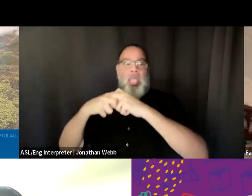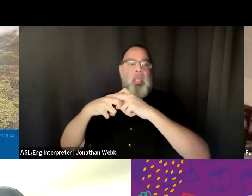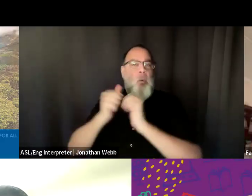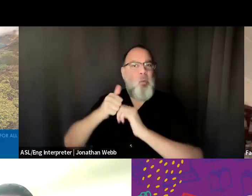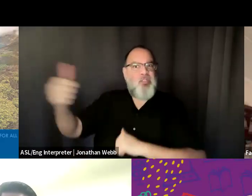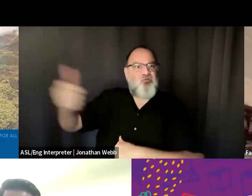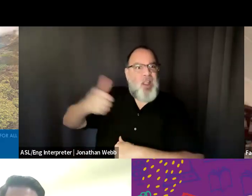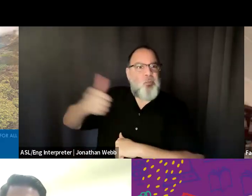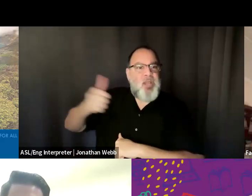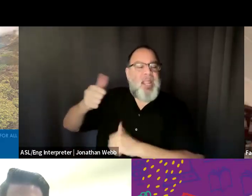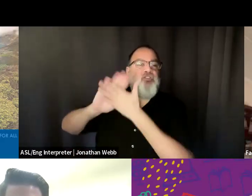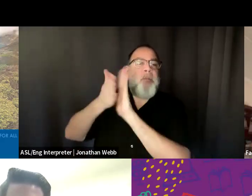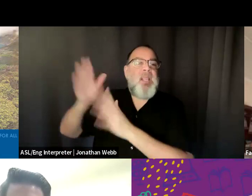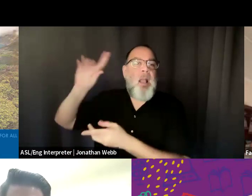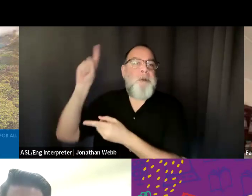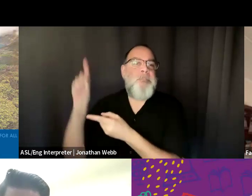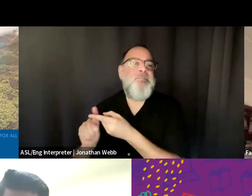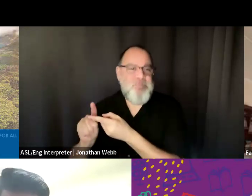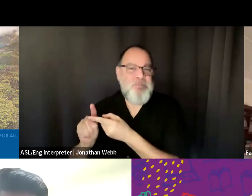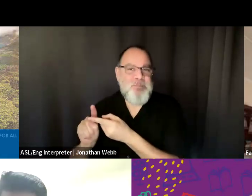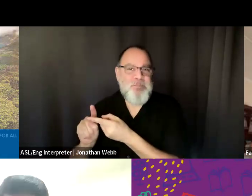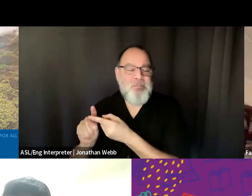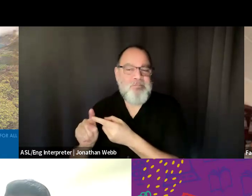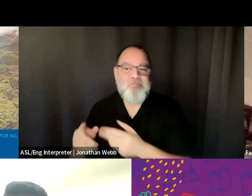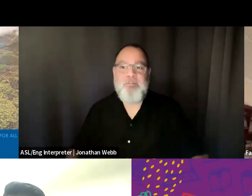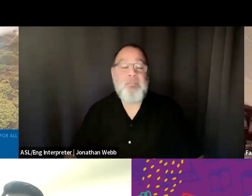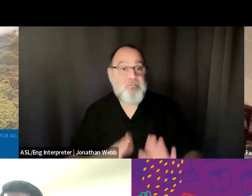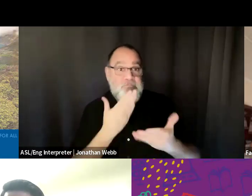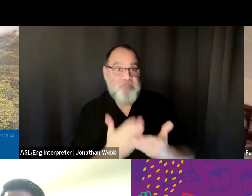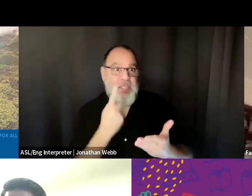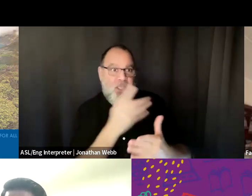Thank you for sharing. Anyone else?